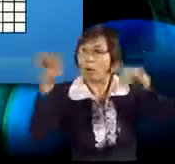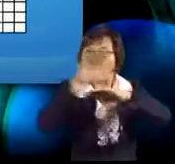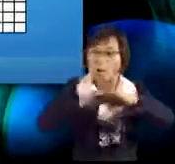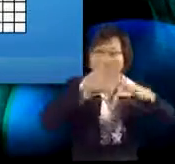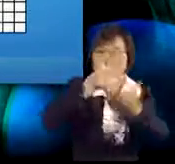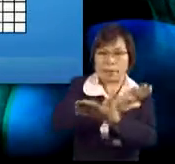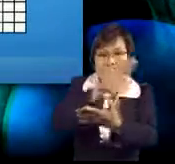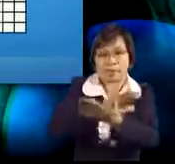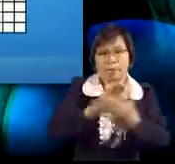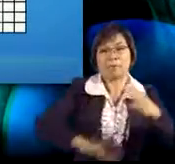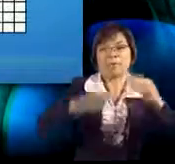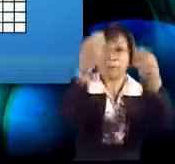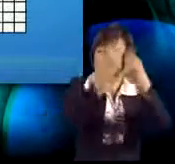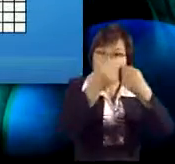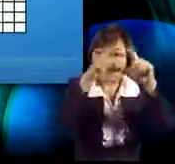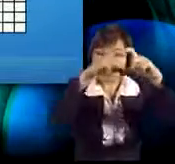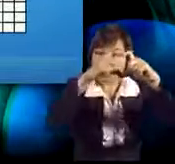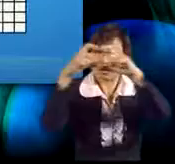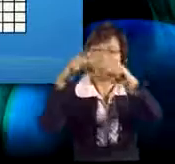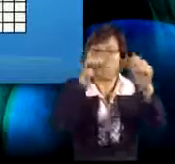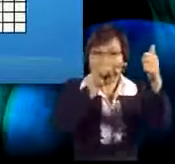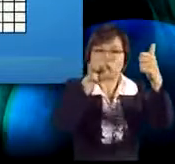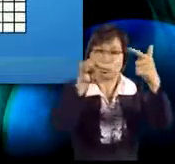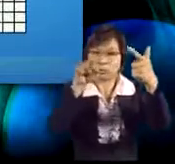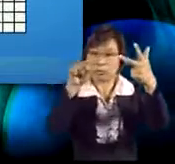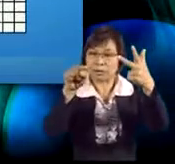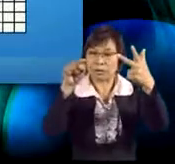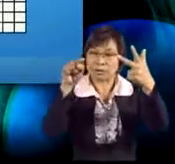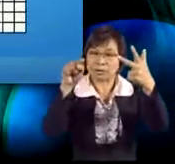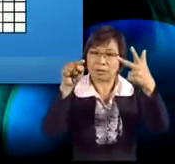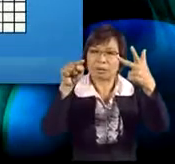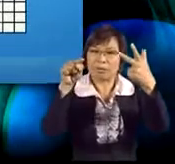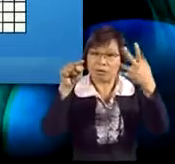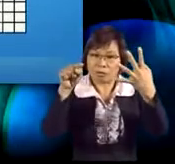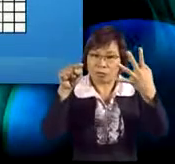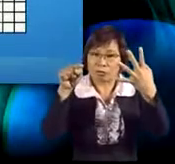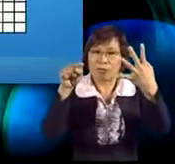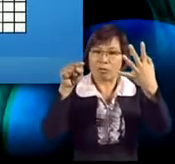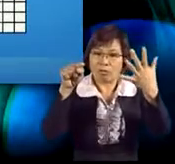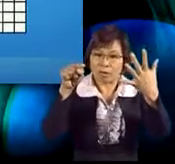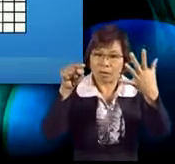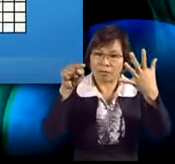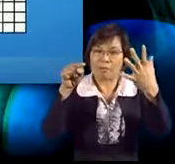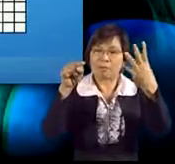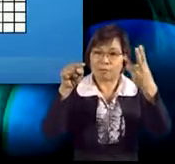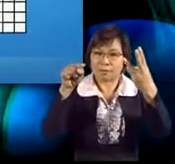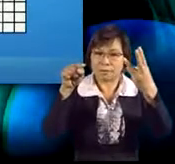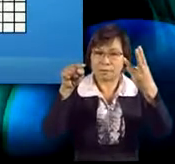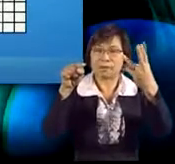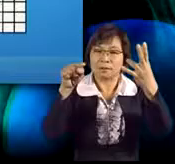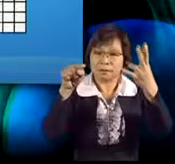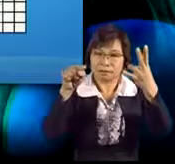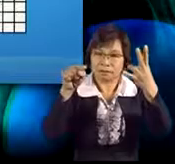grid paper. Let's count the squares. 1, 2, 3, 4, 5,